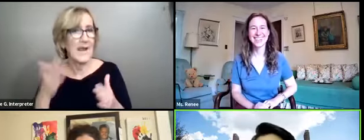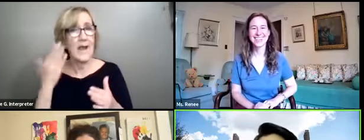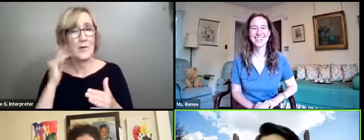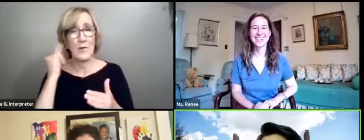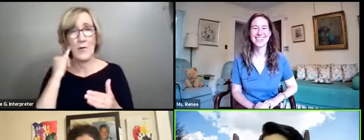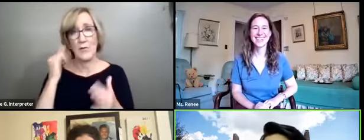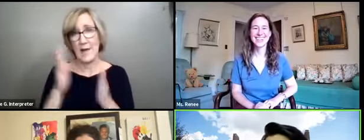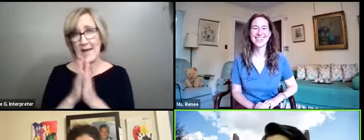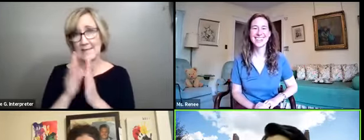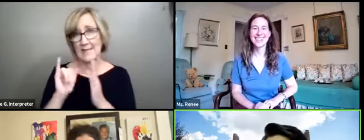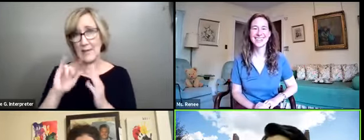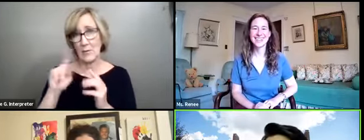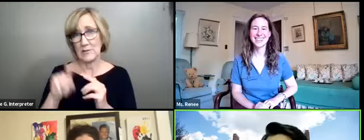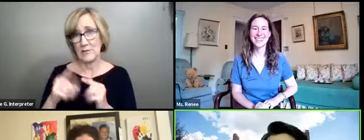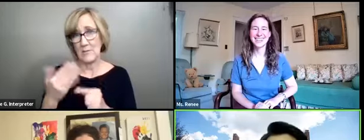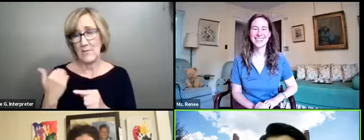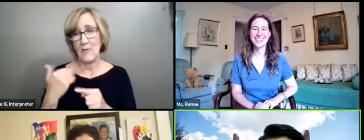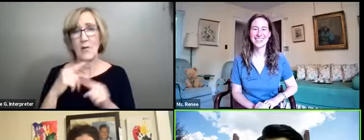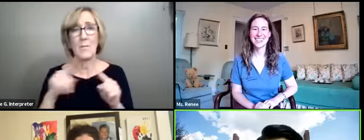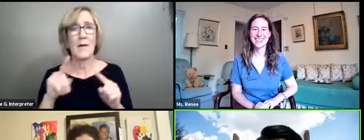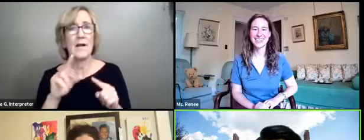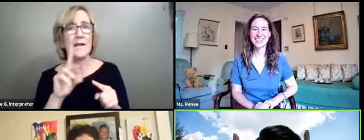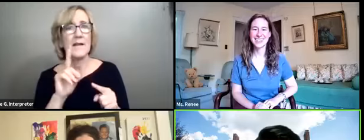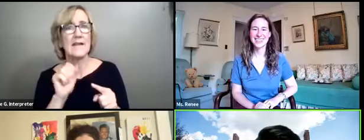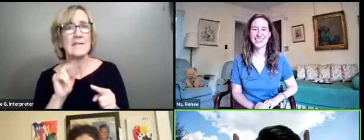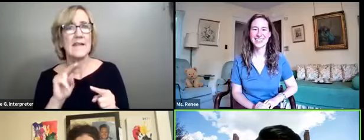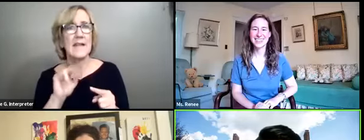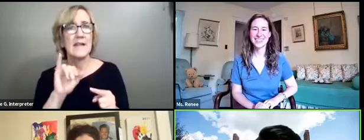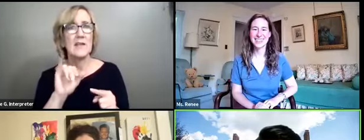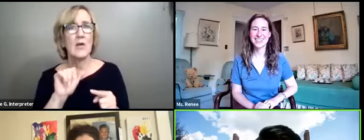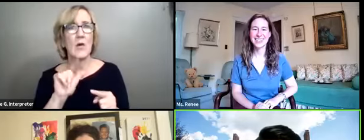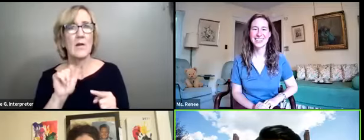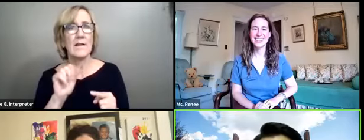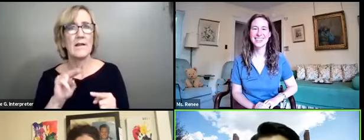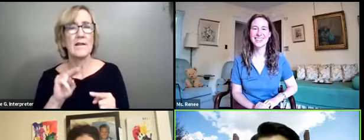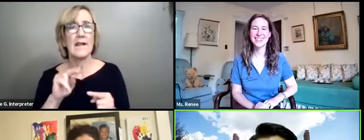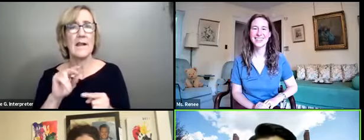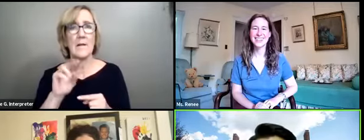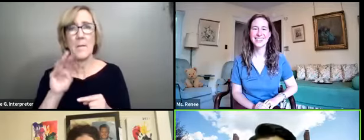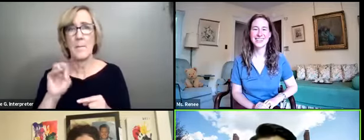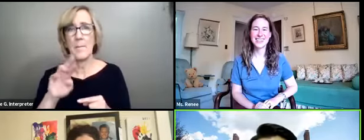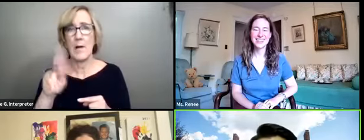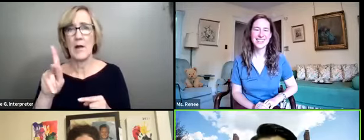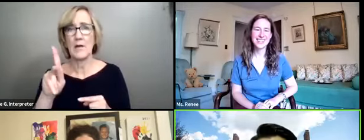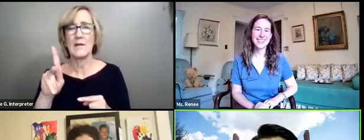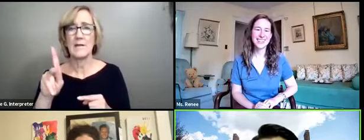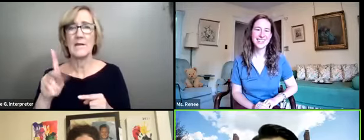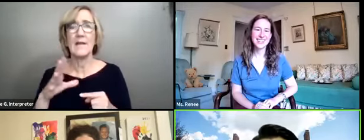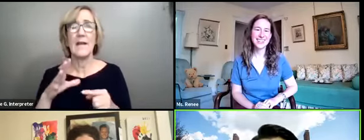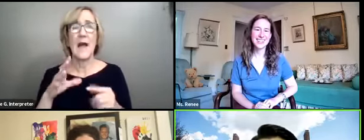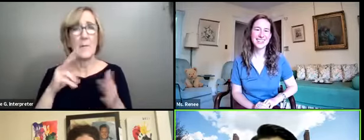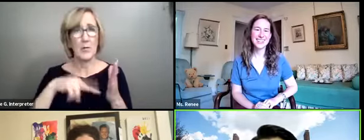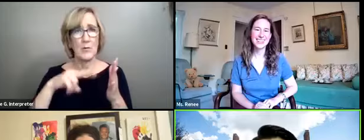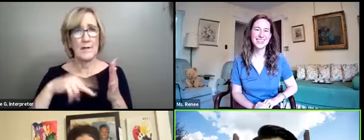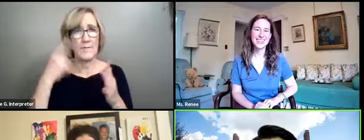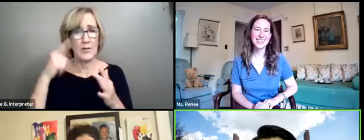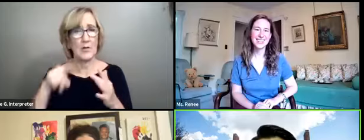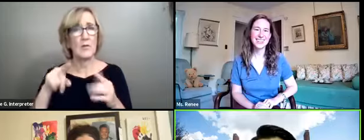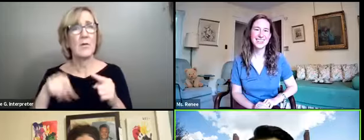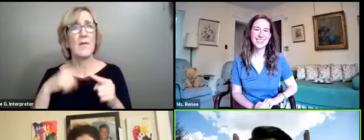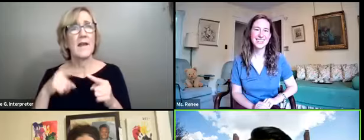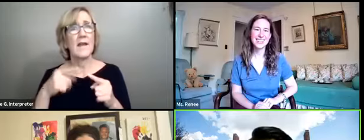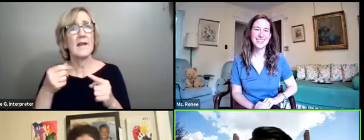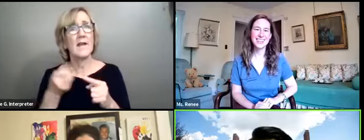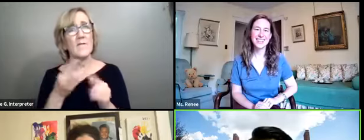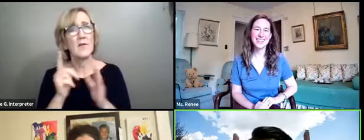question. This is by Jane Yolen and Mark Teague. I'm going to read it for you. And then we're going to take a couple seconds to let Megan talk about